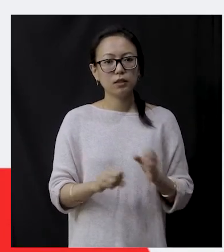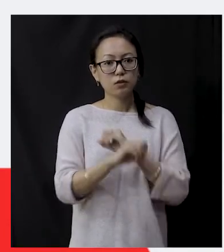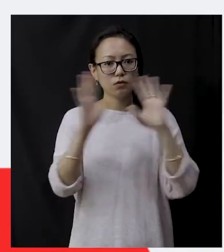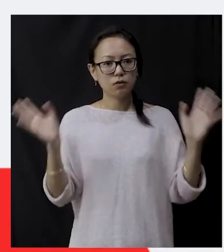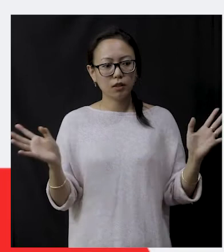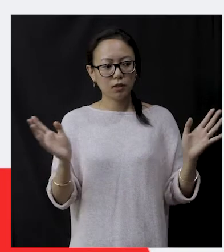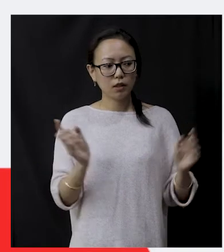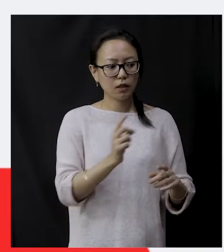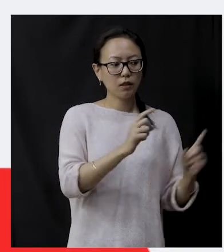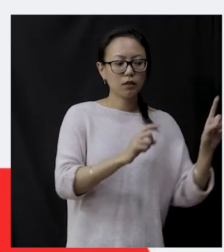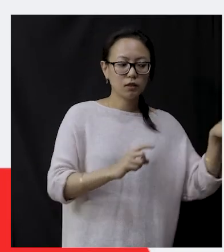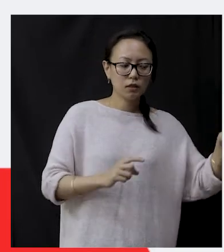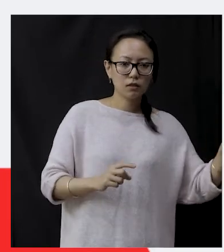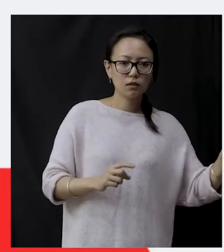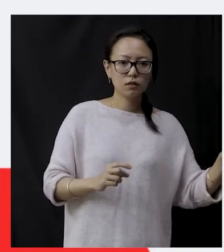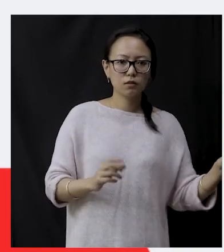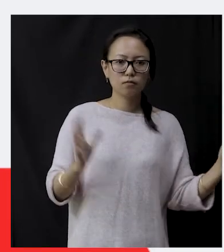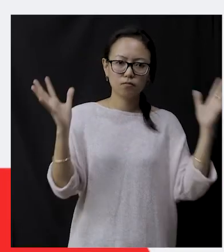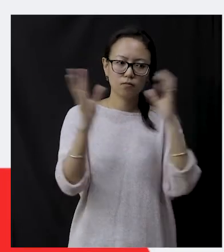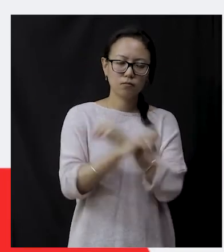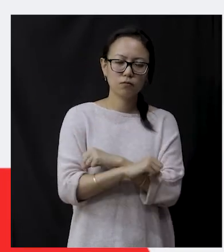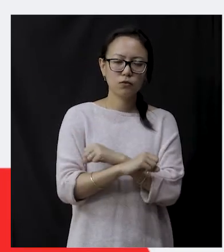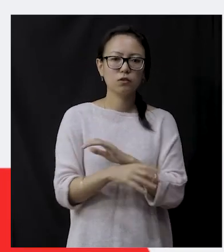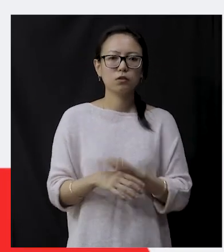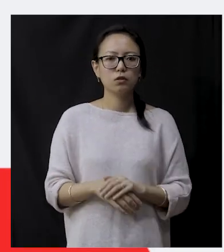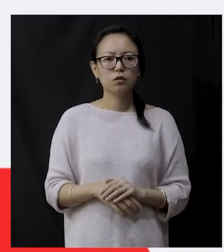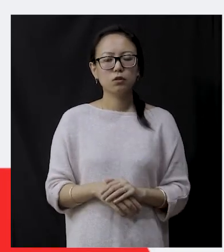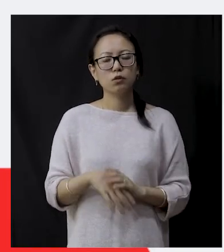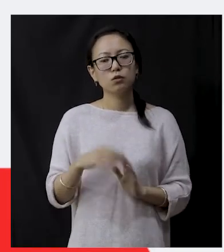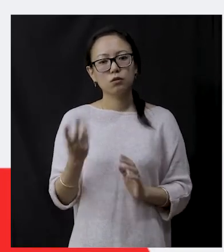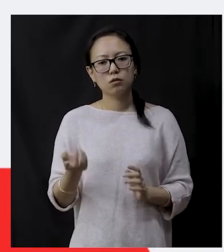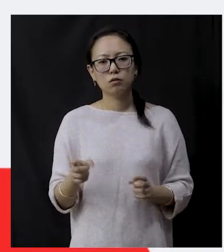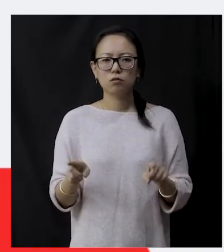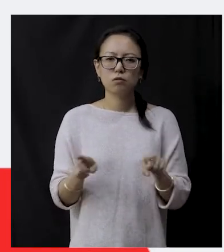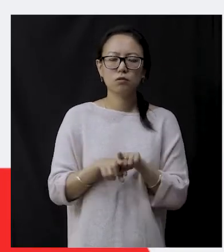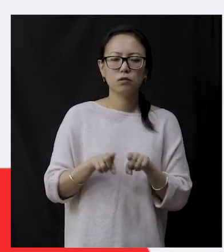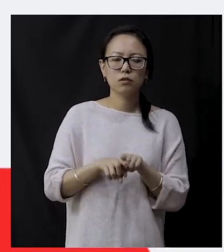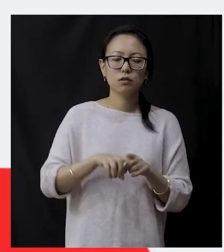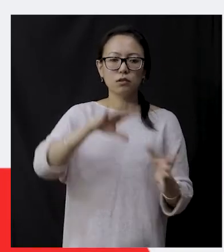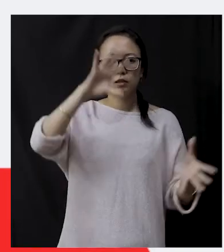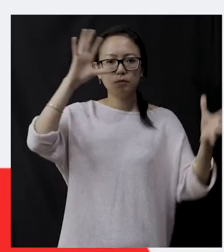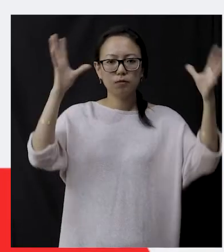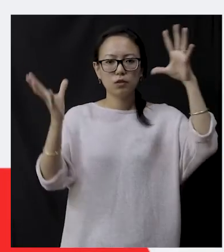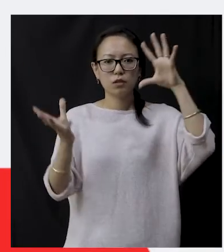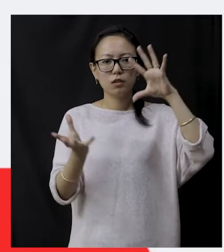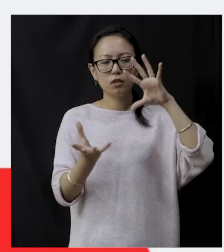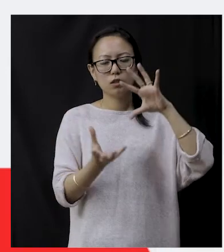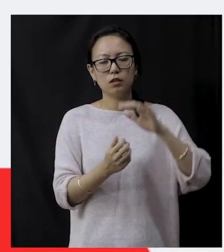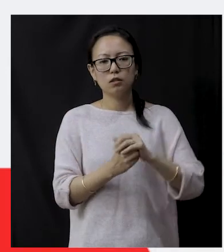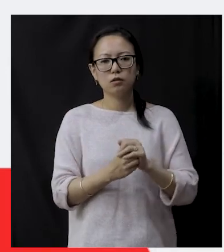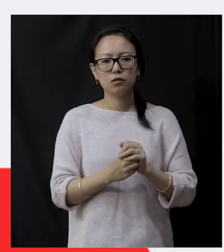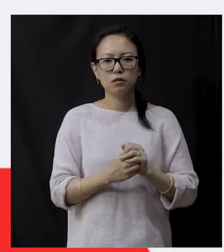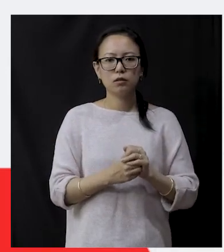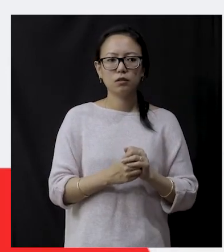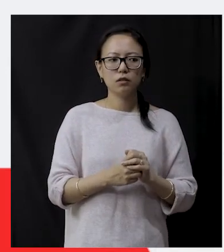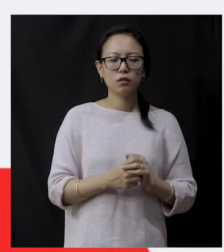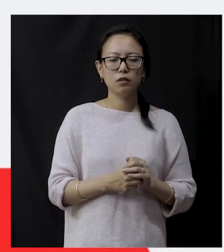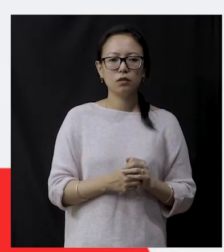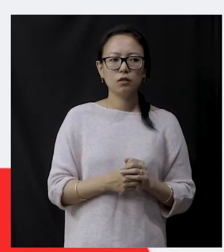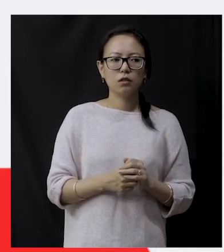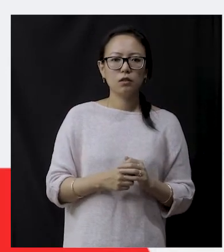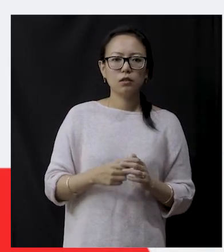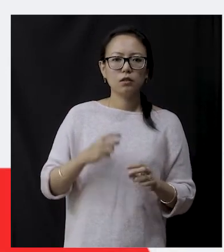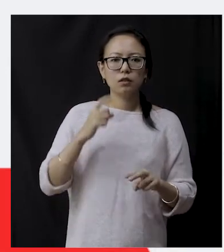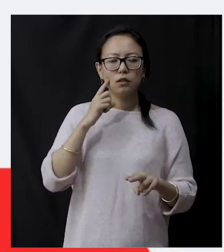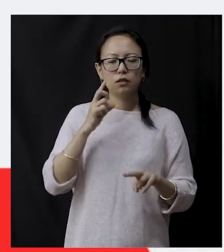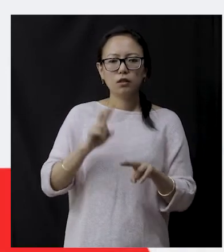right? Our Earth rotates about its own axis, right? So now when